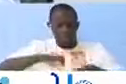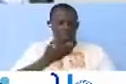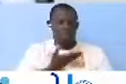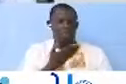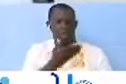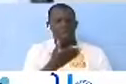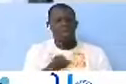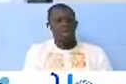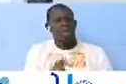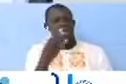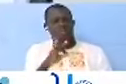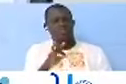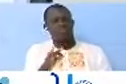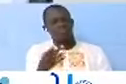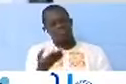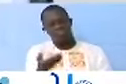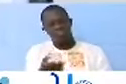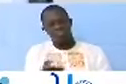When the